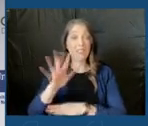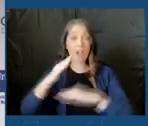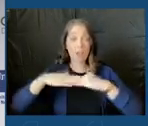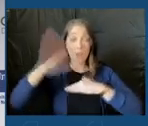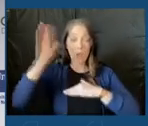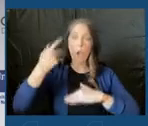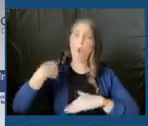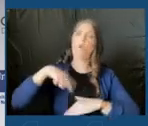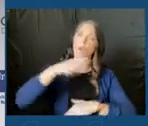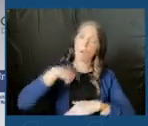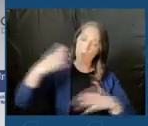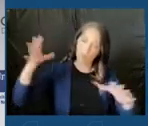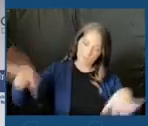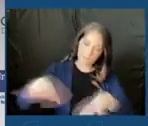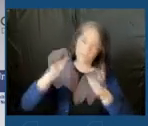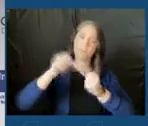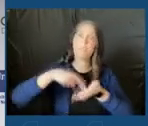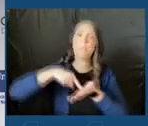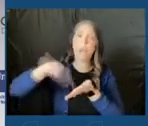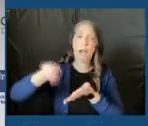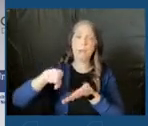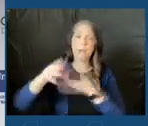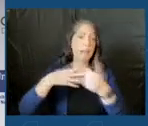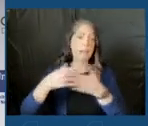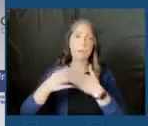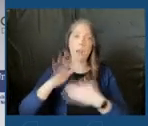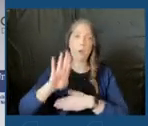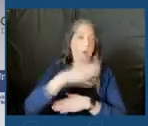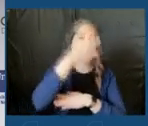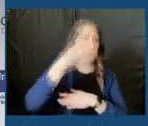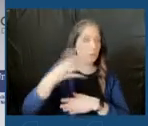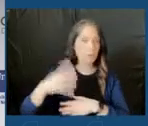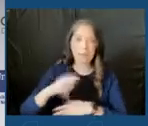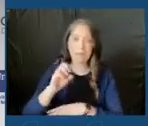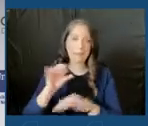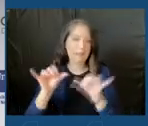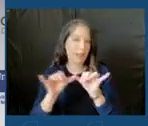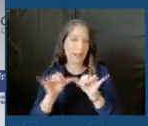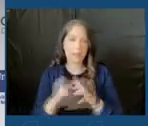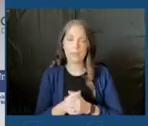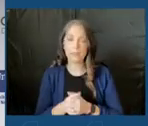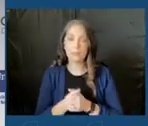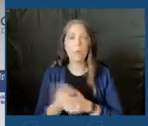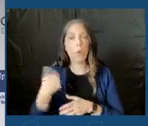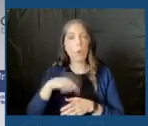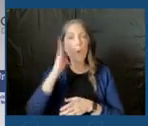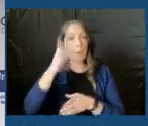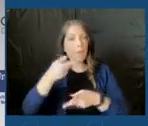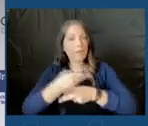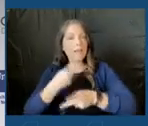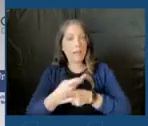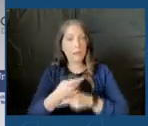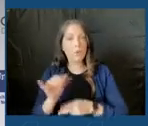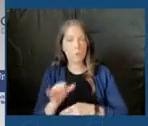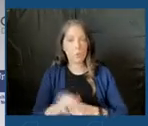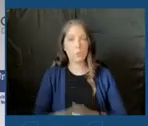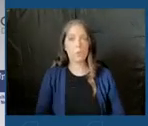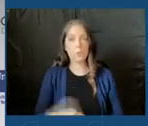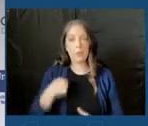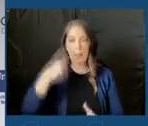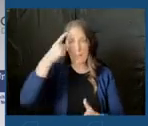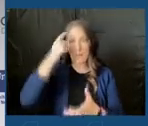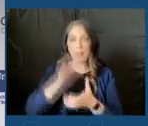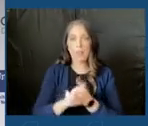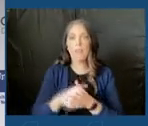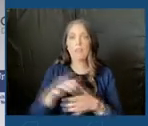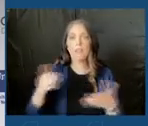regardless of your status. So we're going to take care of them as well. So I believe in this. This is